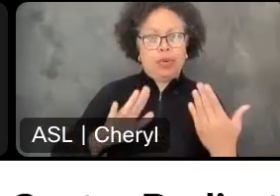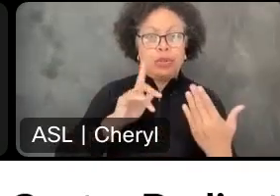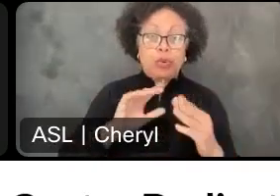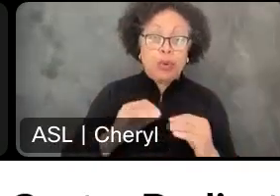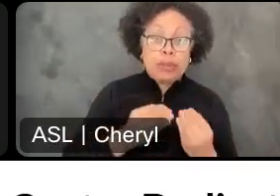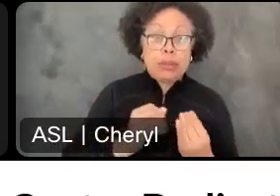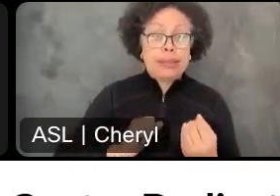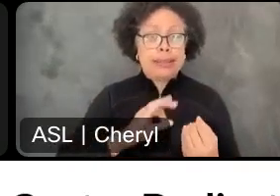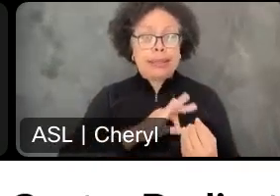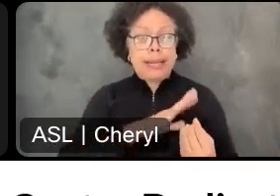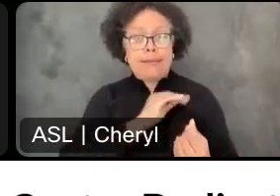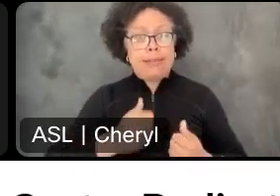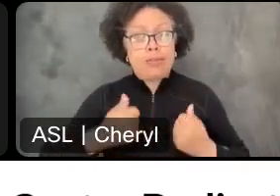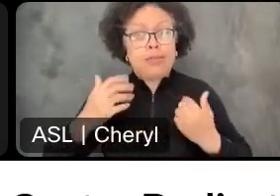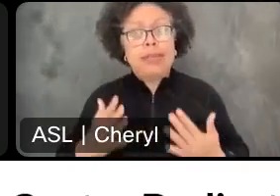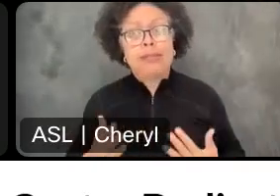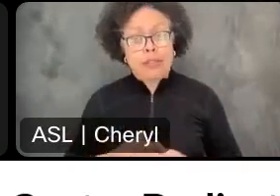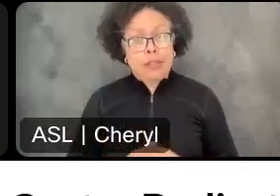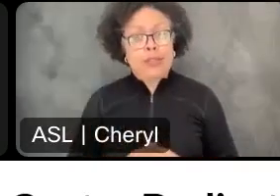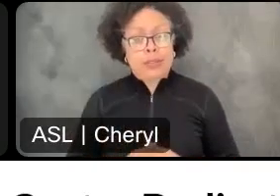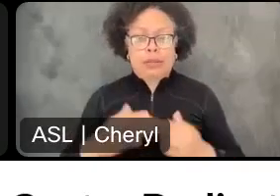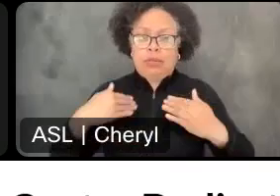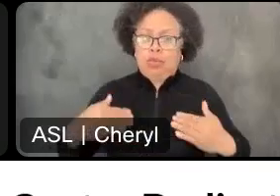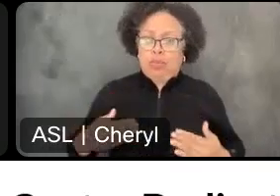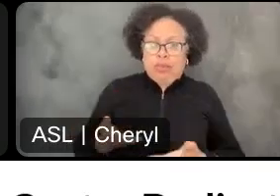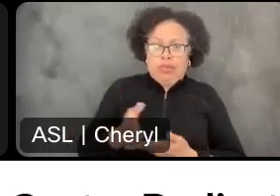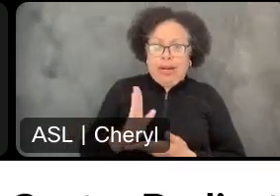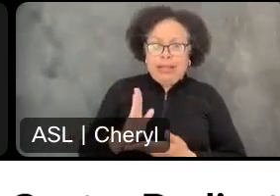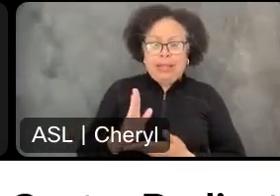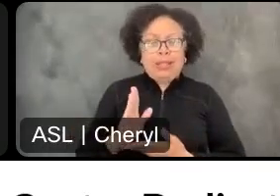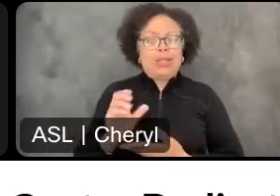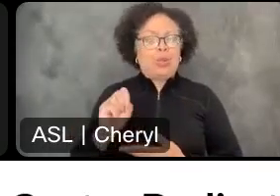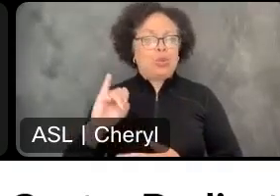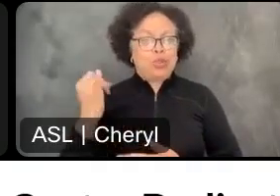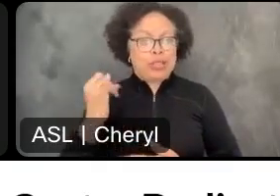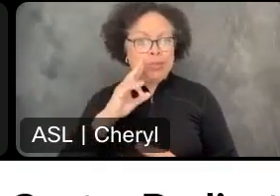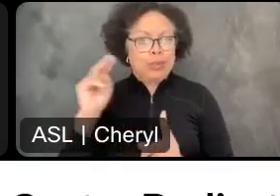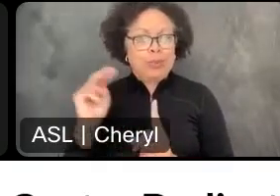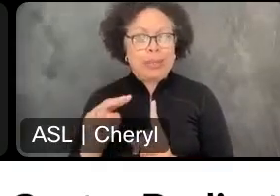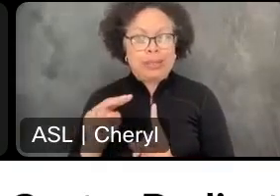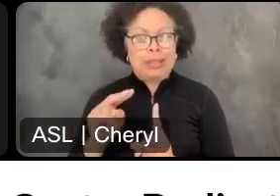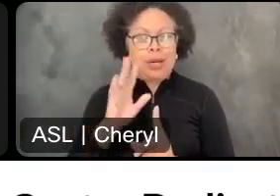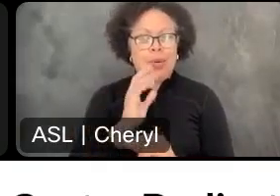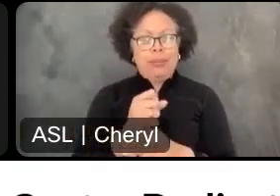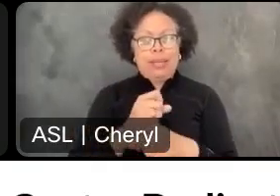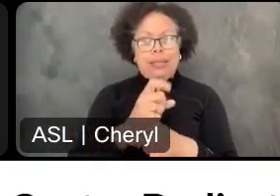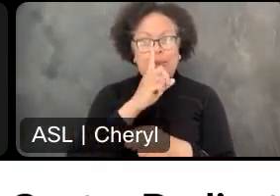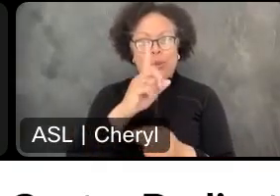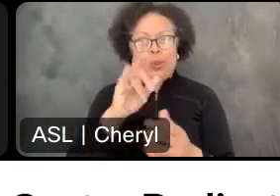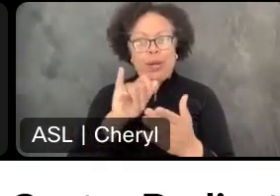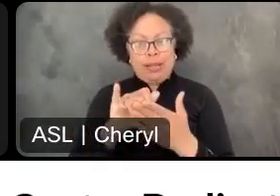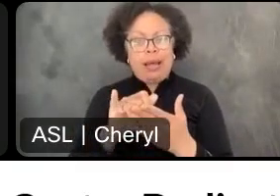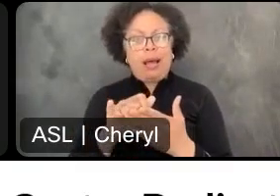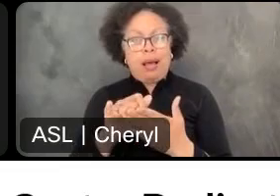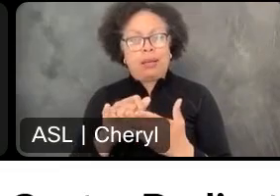and survivors, a human rights and social justice perspective to ensure that awareness of the